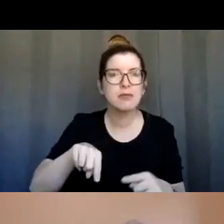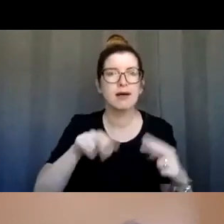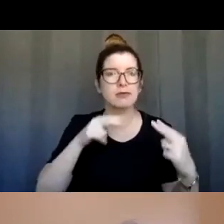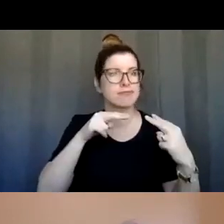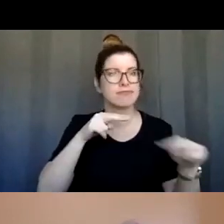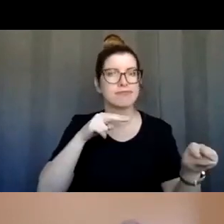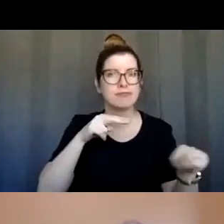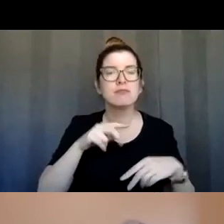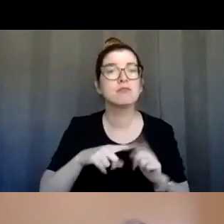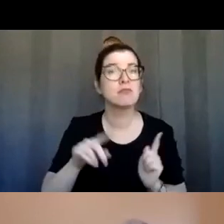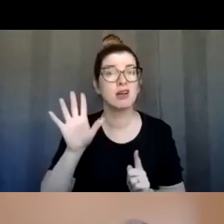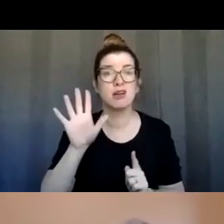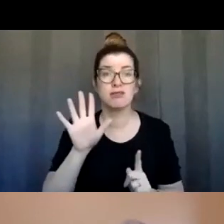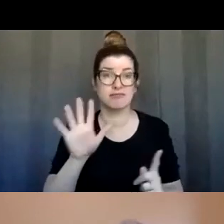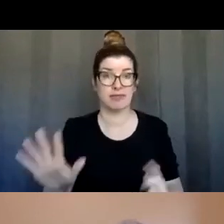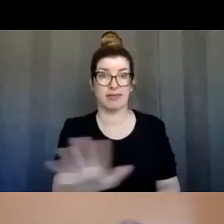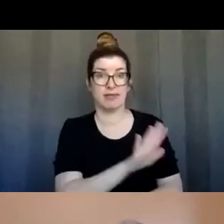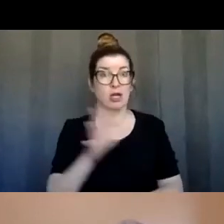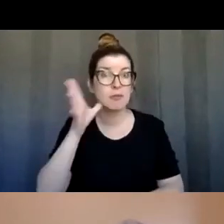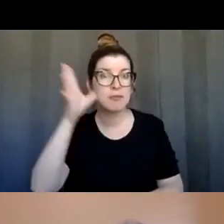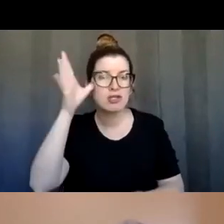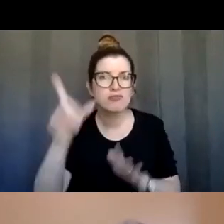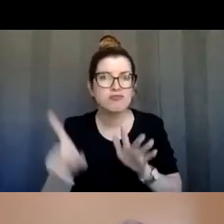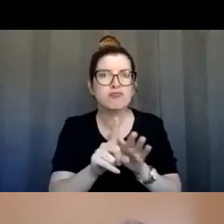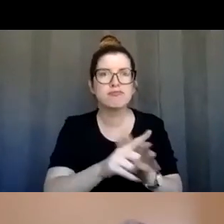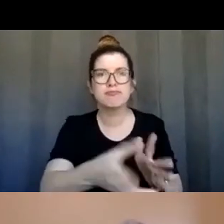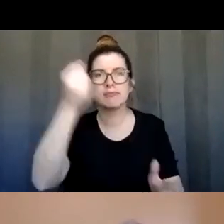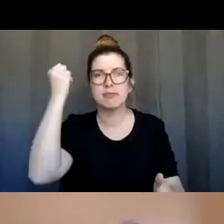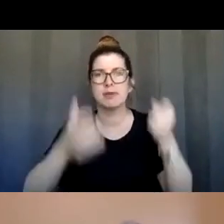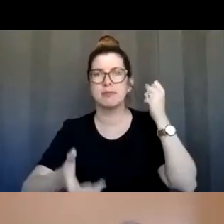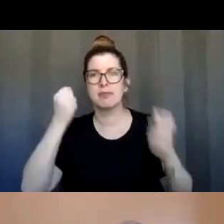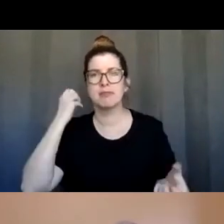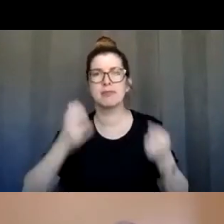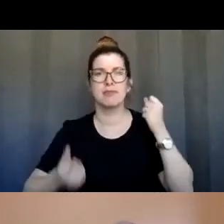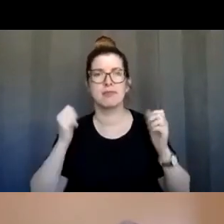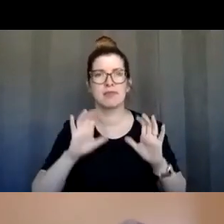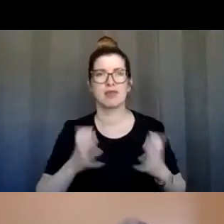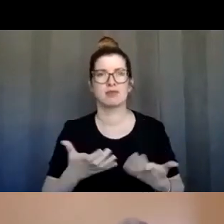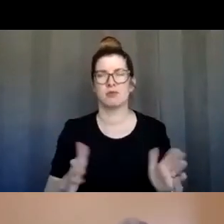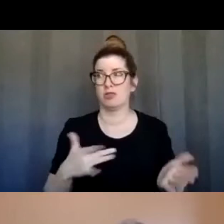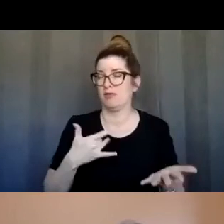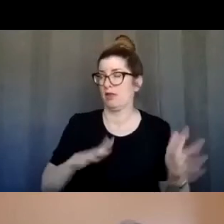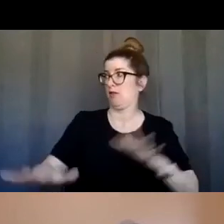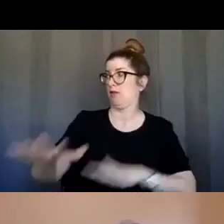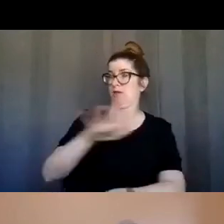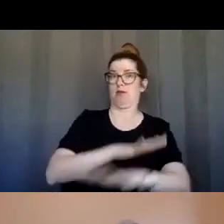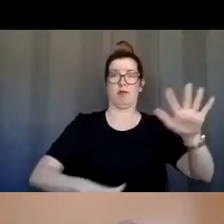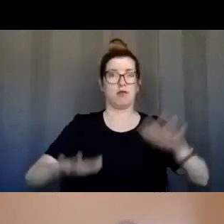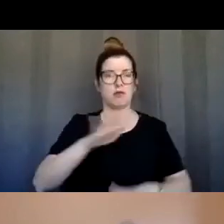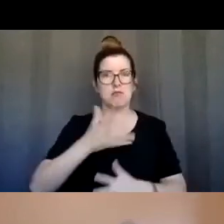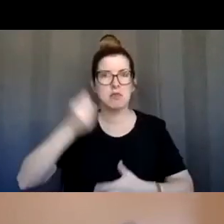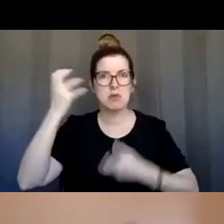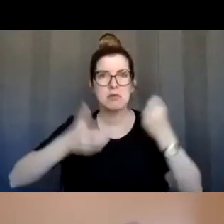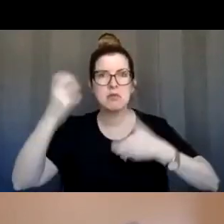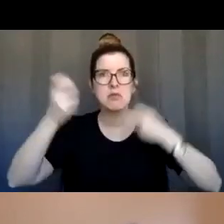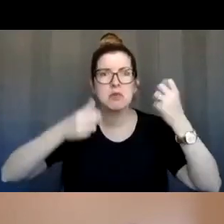But their parents just started coming and just pulling them out of the classroom. You know, it was like a whirlwind. I mean, you know, the one